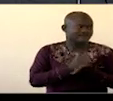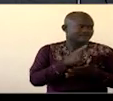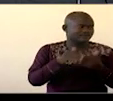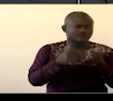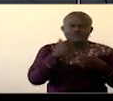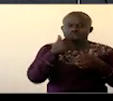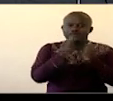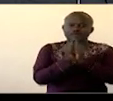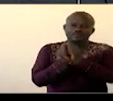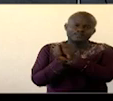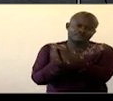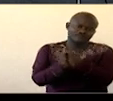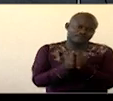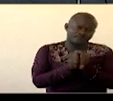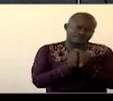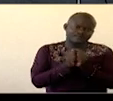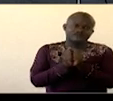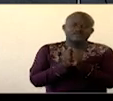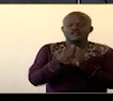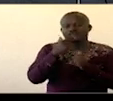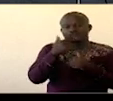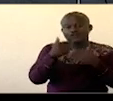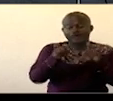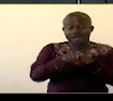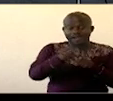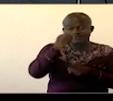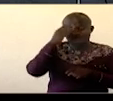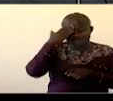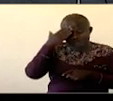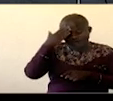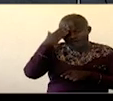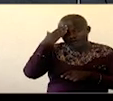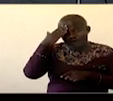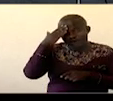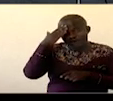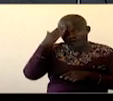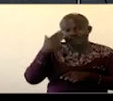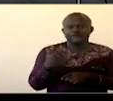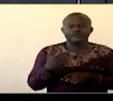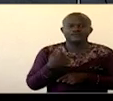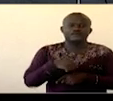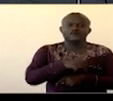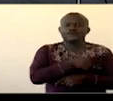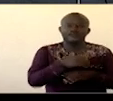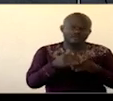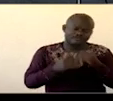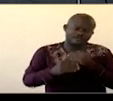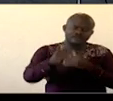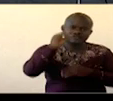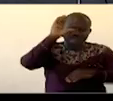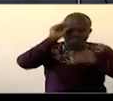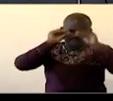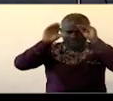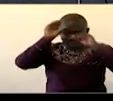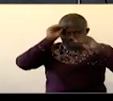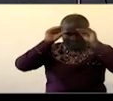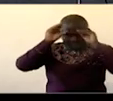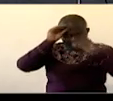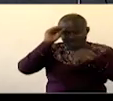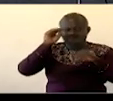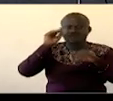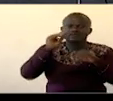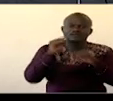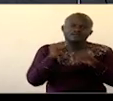you. So, as you know, we are going to study a lesson